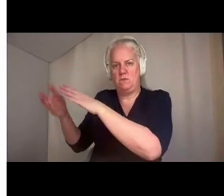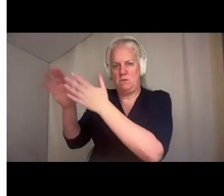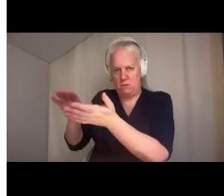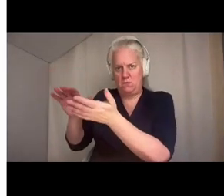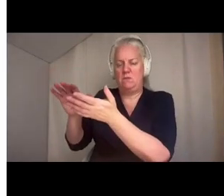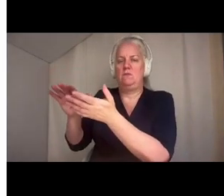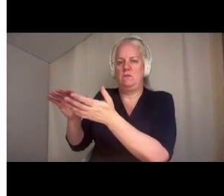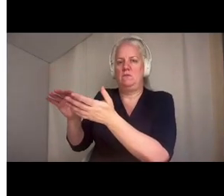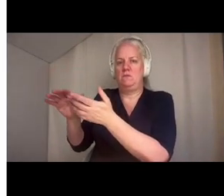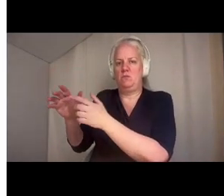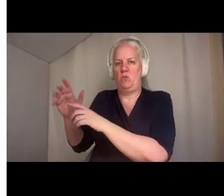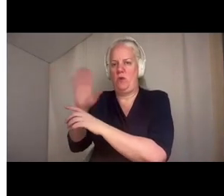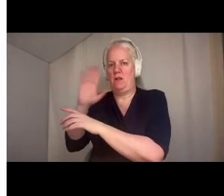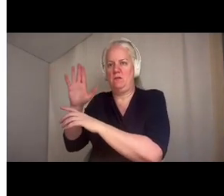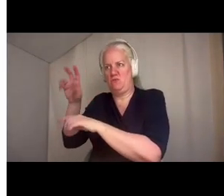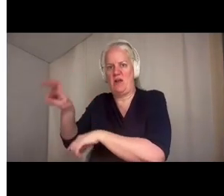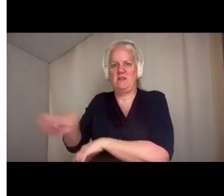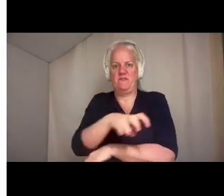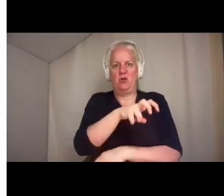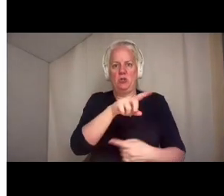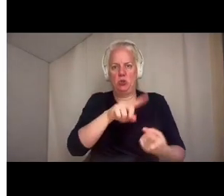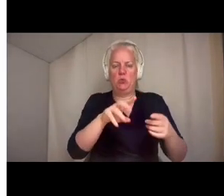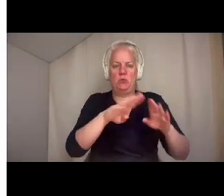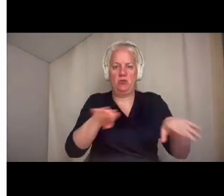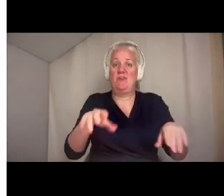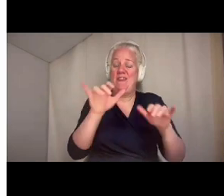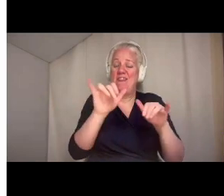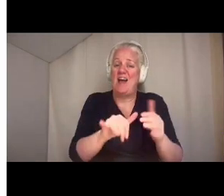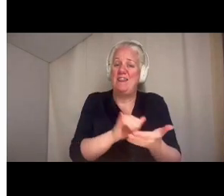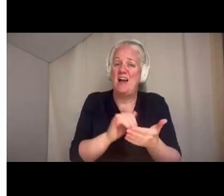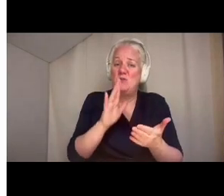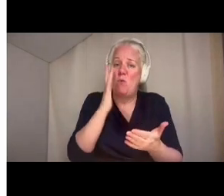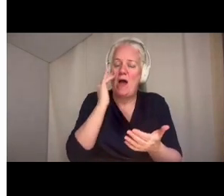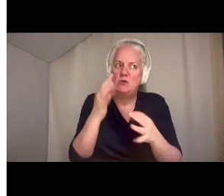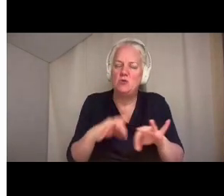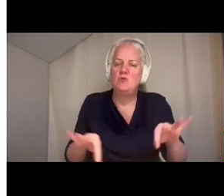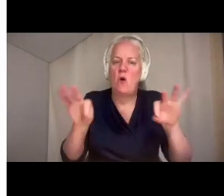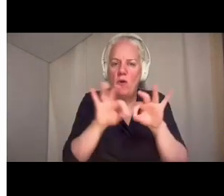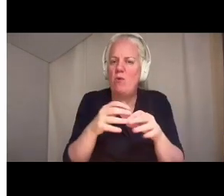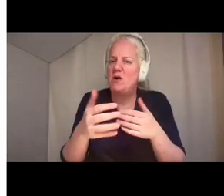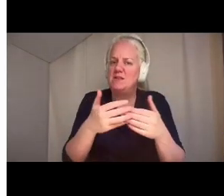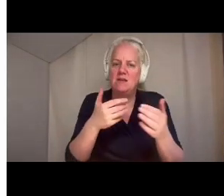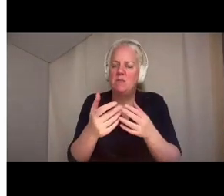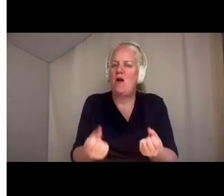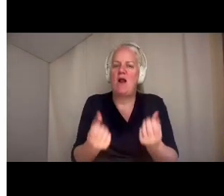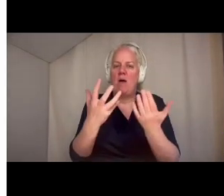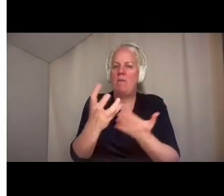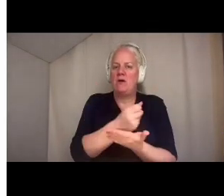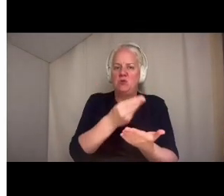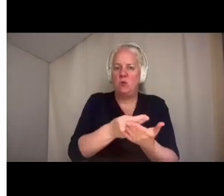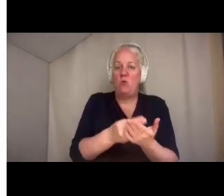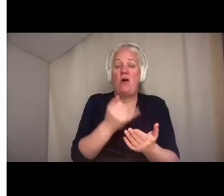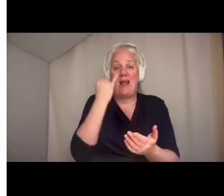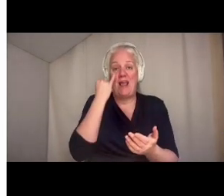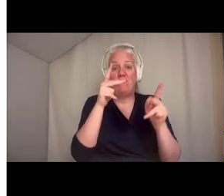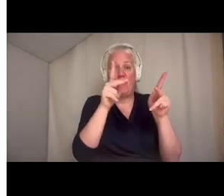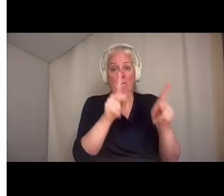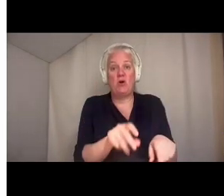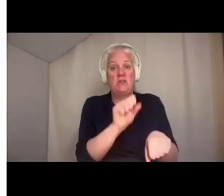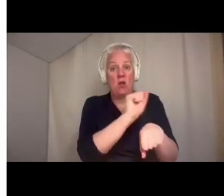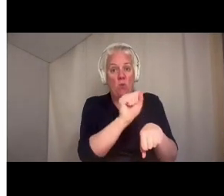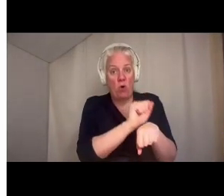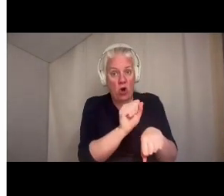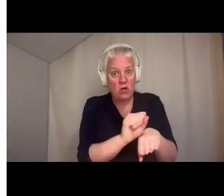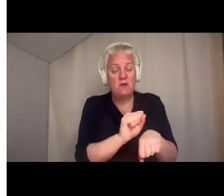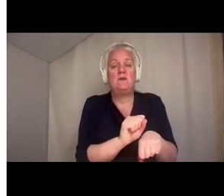So this is why it's so important, regardless of earnings, a person who has worked should be filing